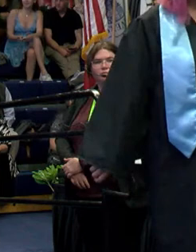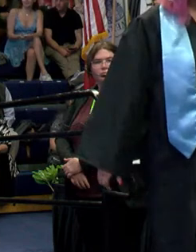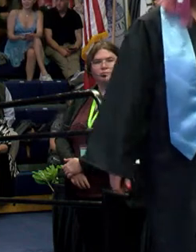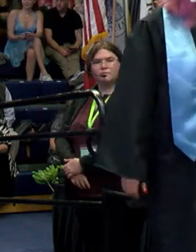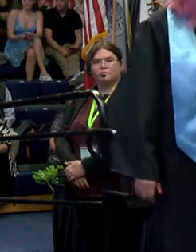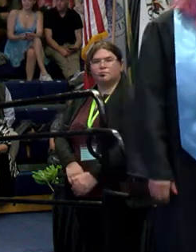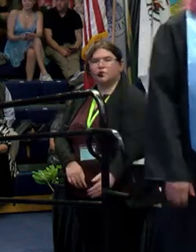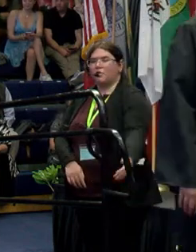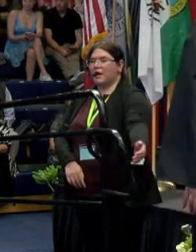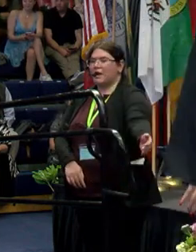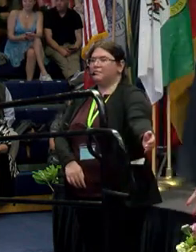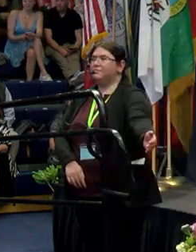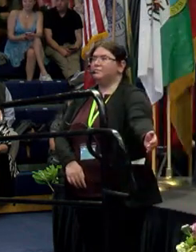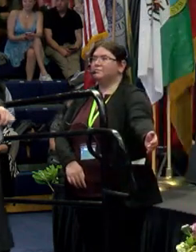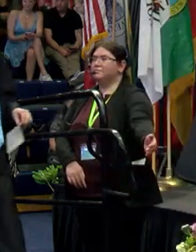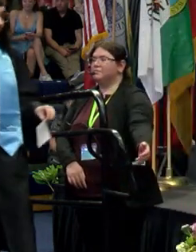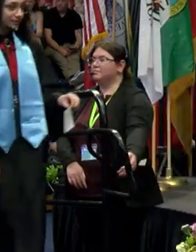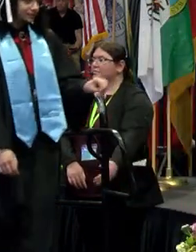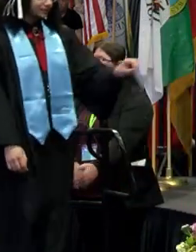Beatrice Macano.